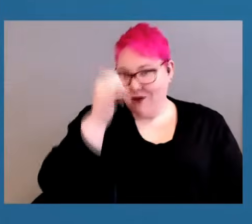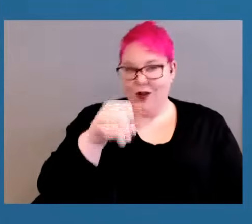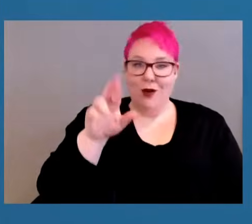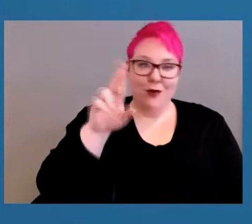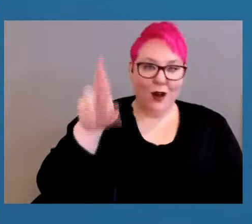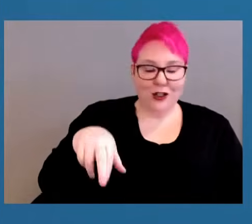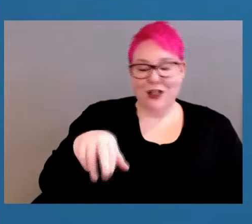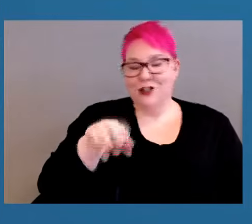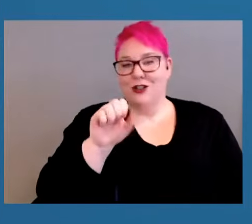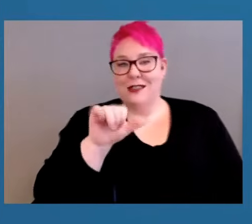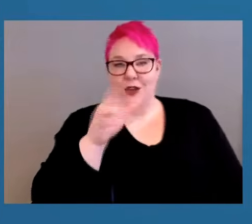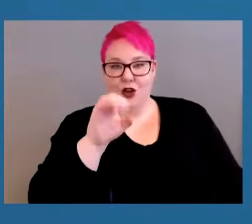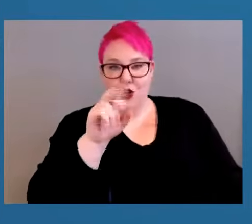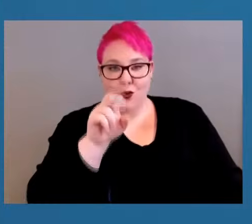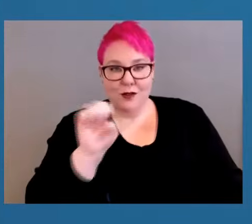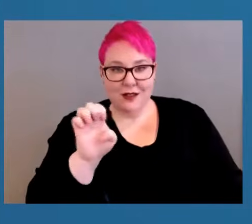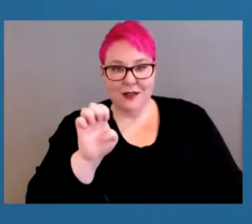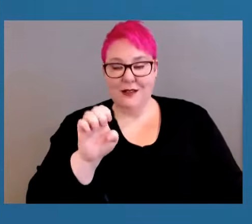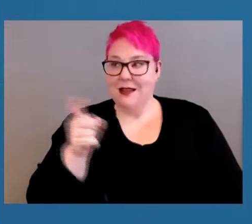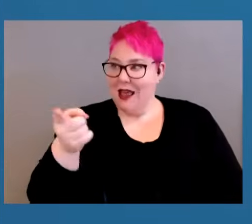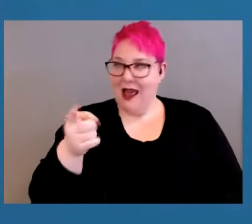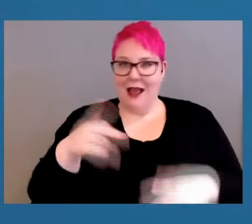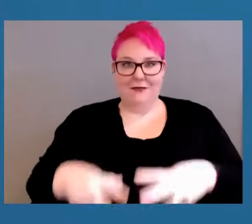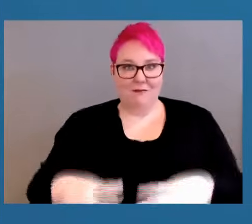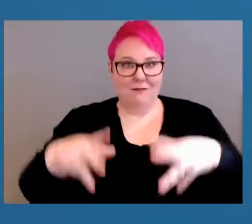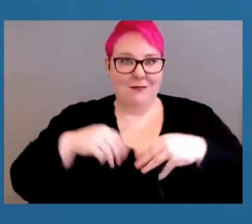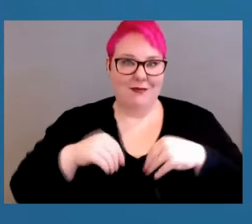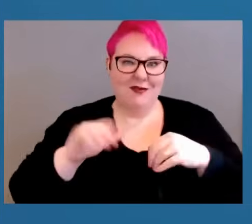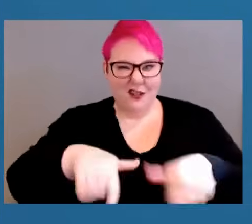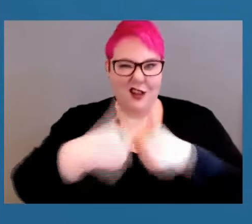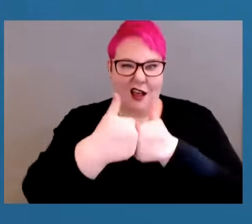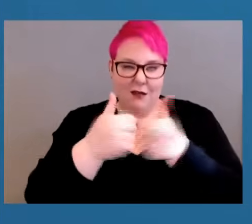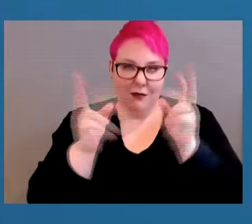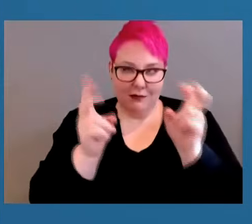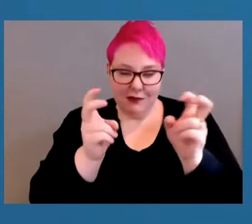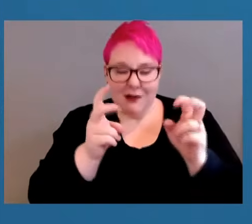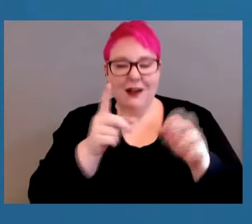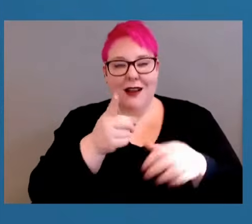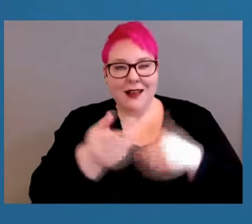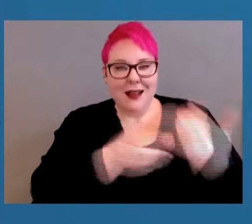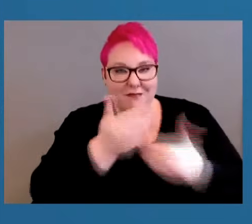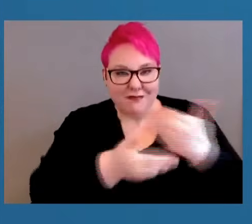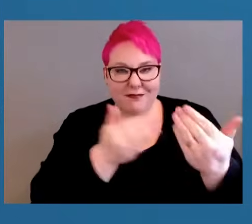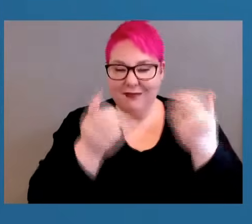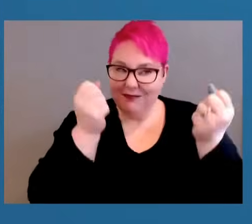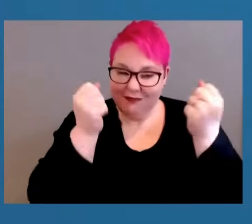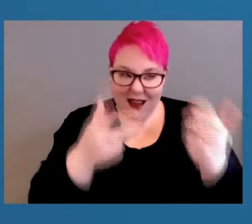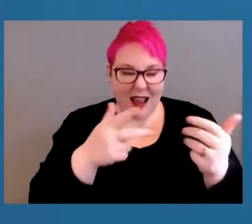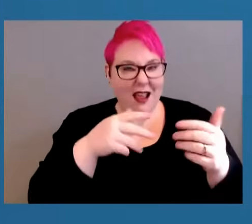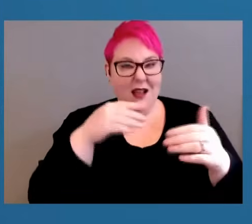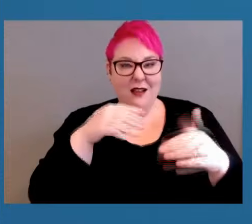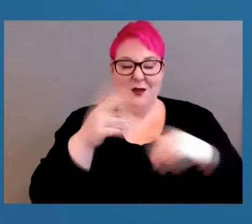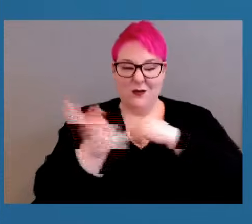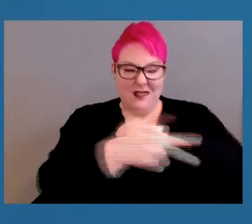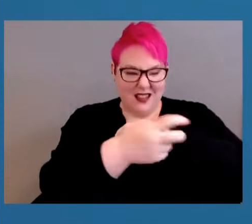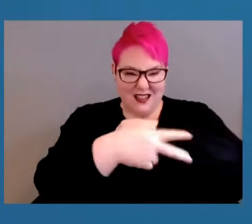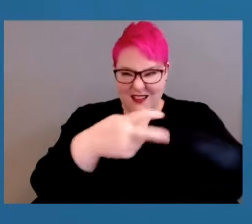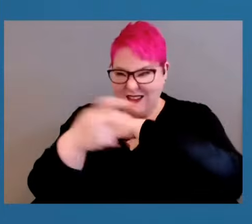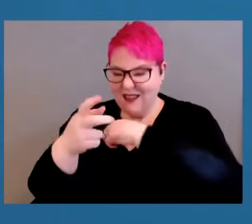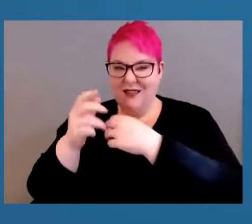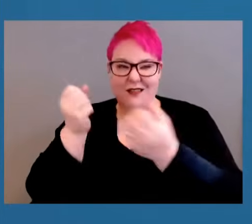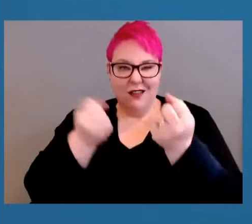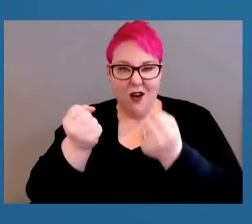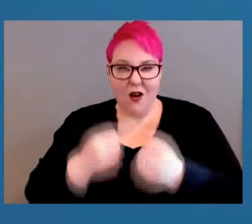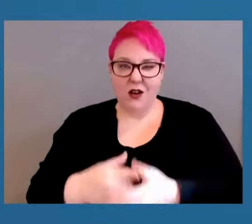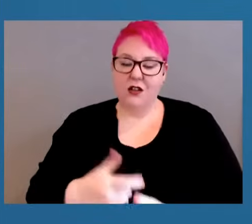intrigued. They took the challenge, and more vehicles were stolen in this upstate part of our country than anywhere else. And so we had to be